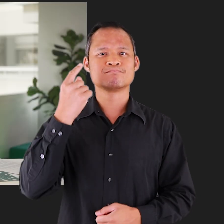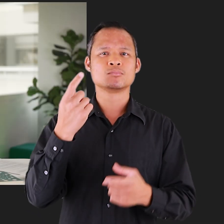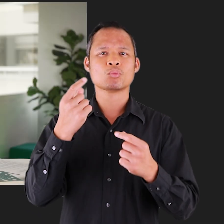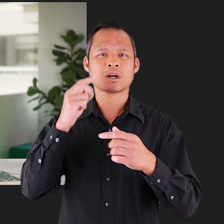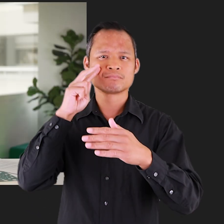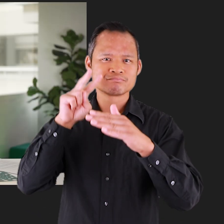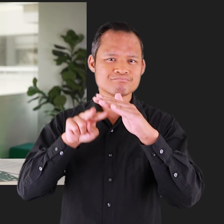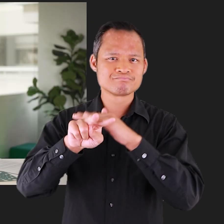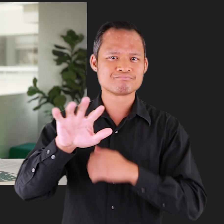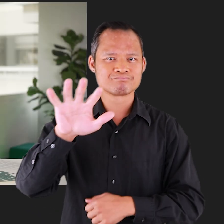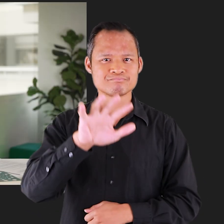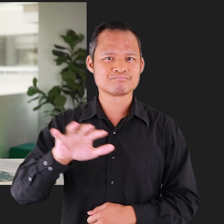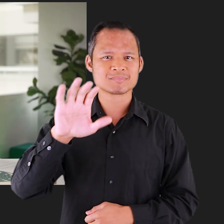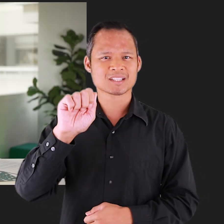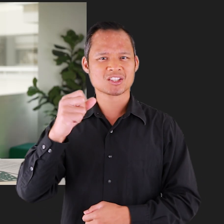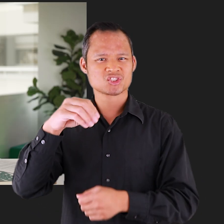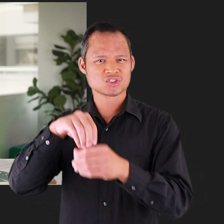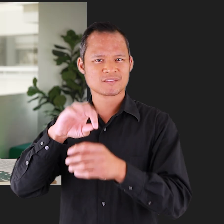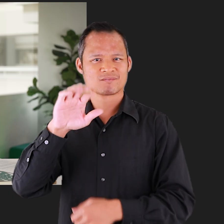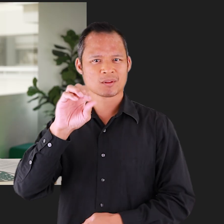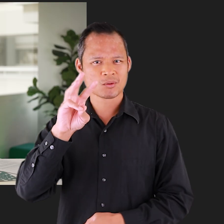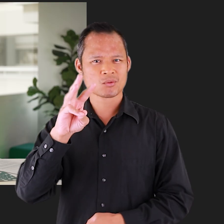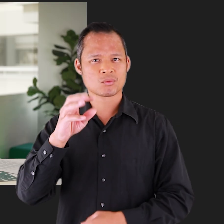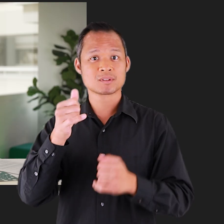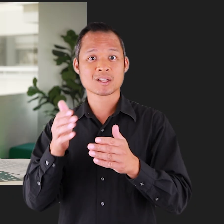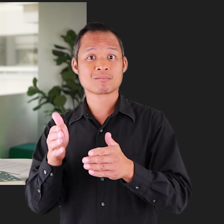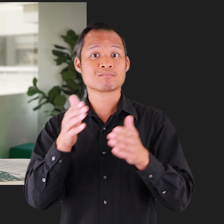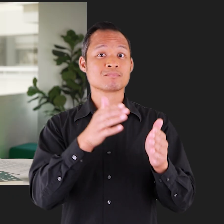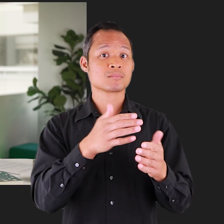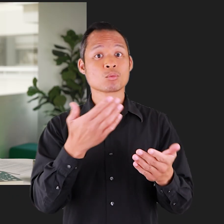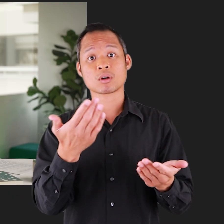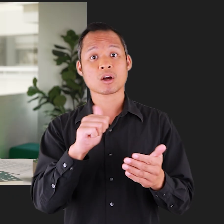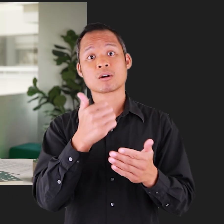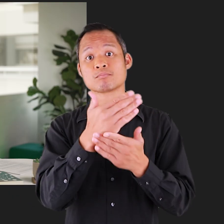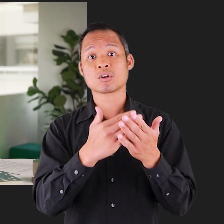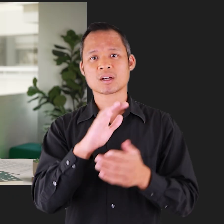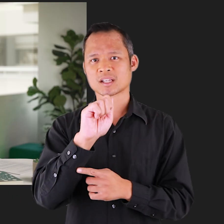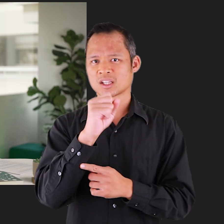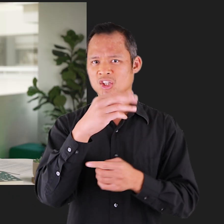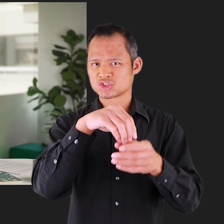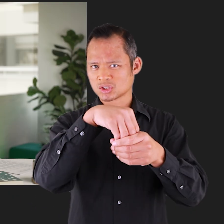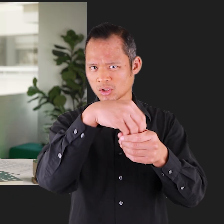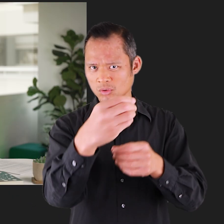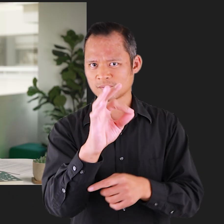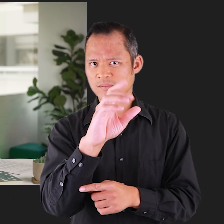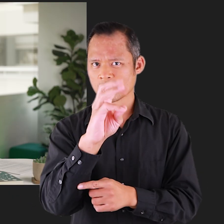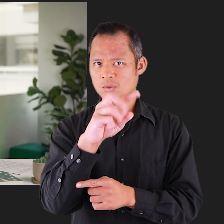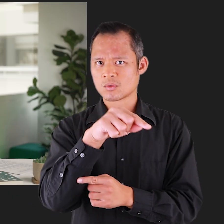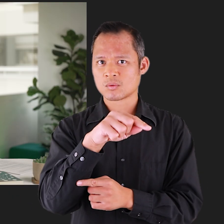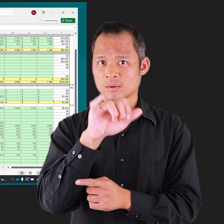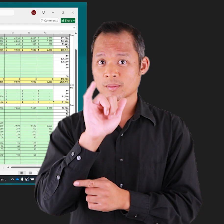Now that you have a better understanding of estimated cash inflow, let's turn our attention to the second part of the cash flow, cash